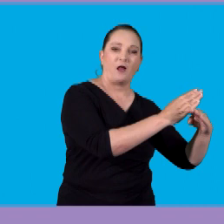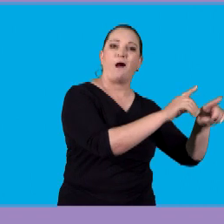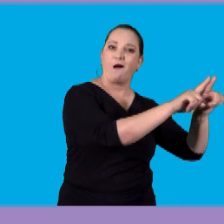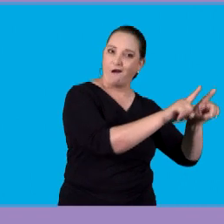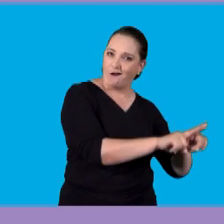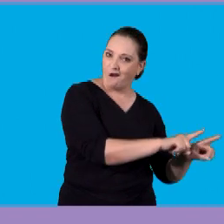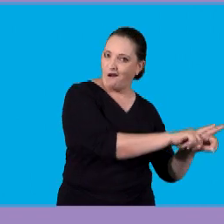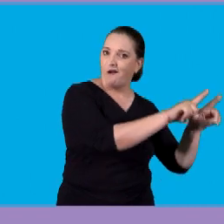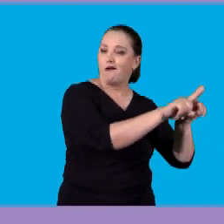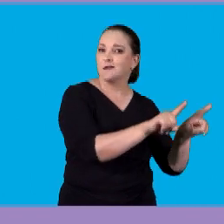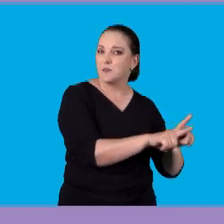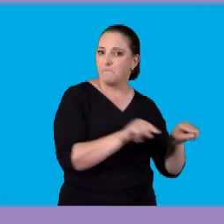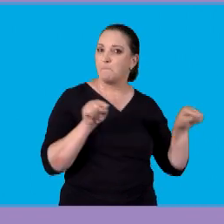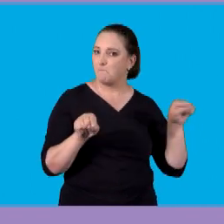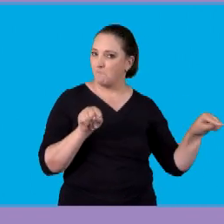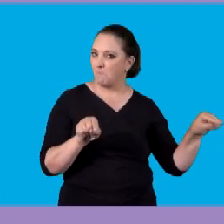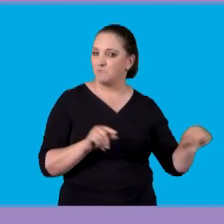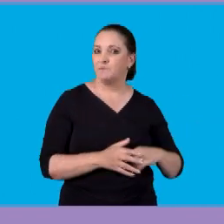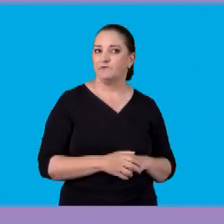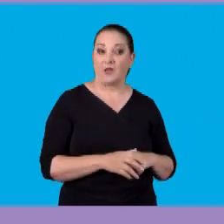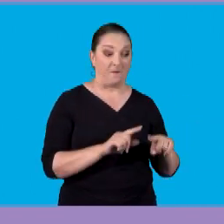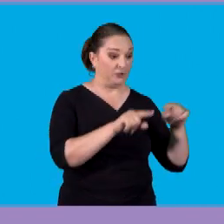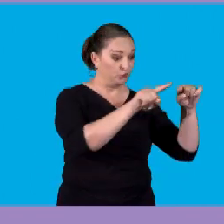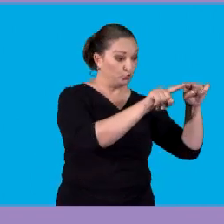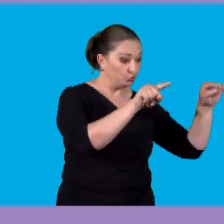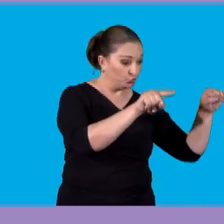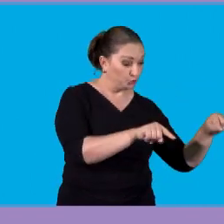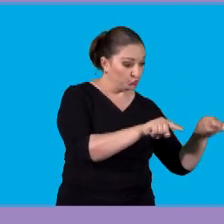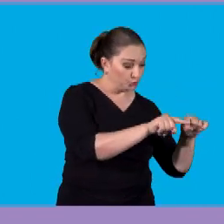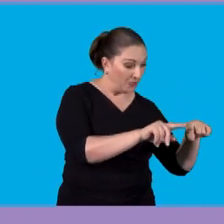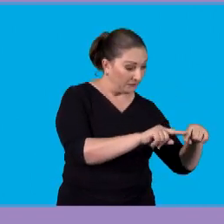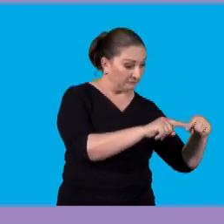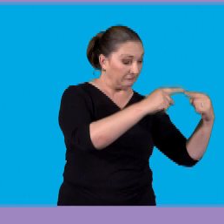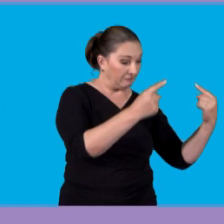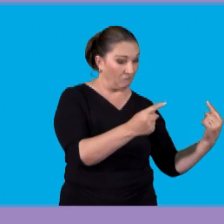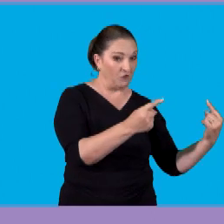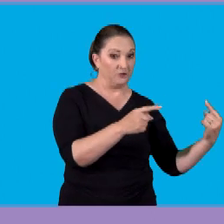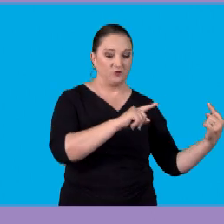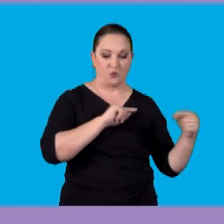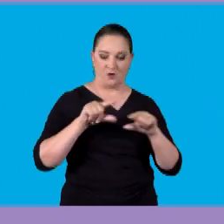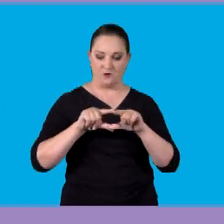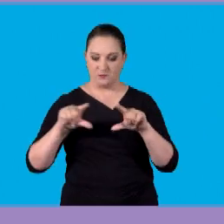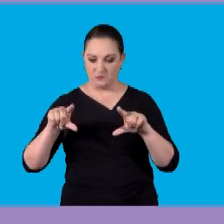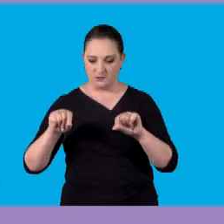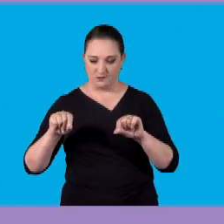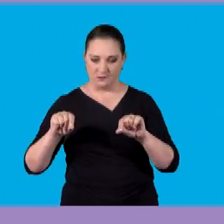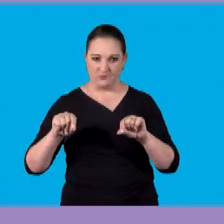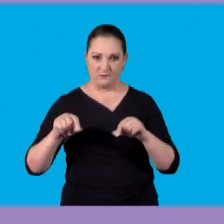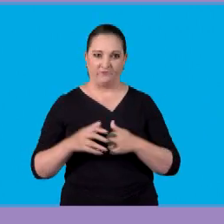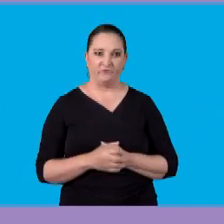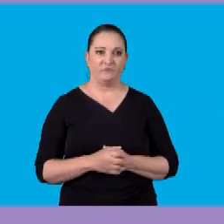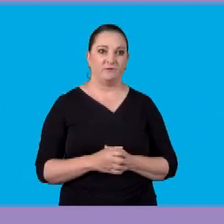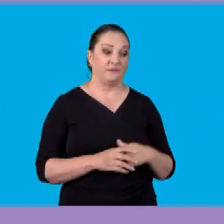are equal. But what makes a square different or special than a rectangle? It's because